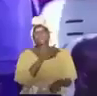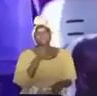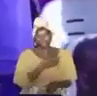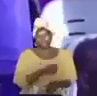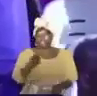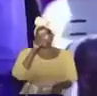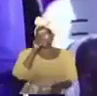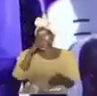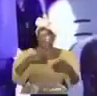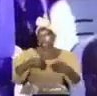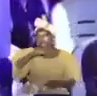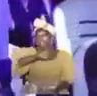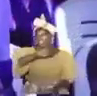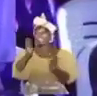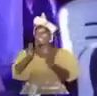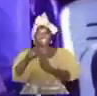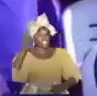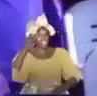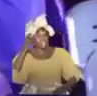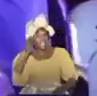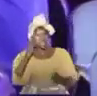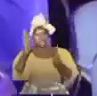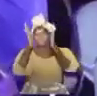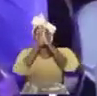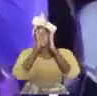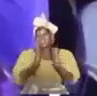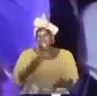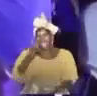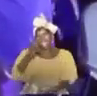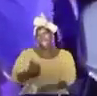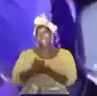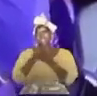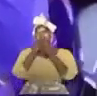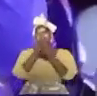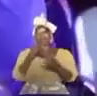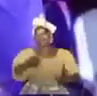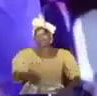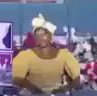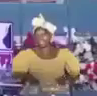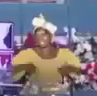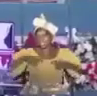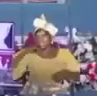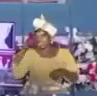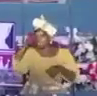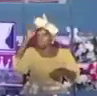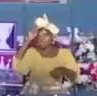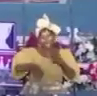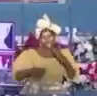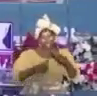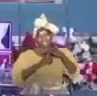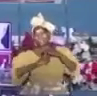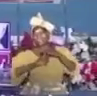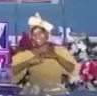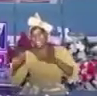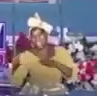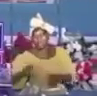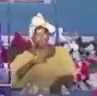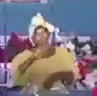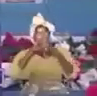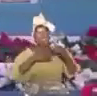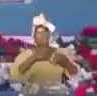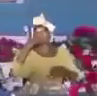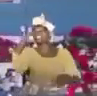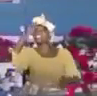Prayer is an instrument for end time survival. You cannot escape the arrows that fly by day,